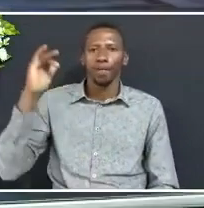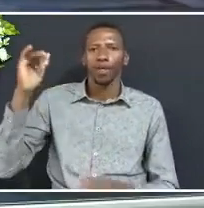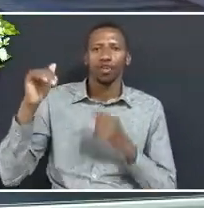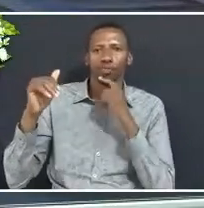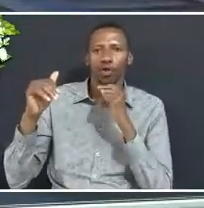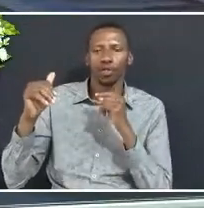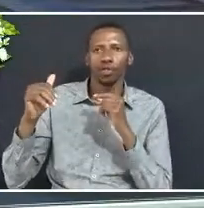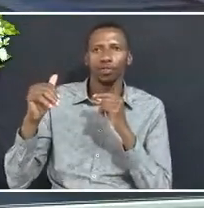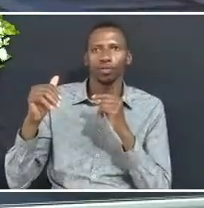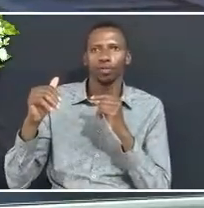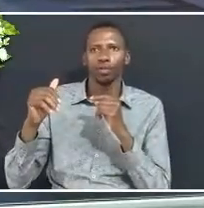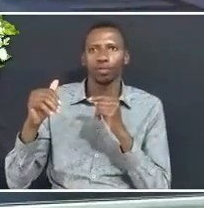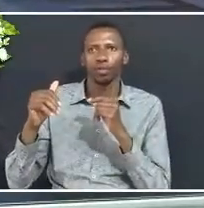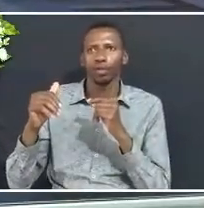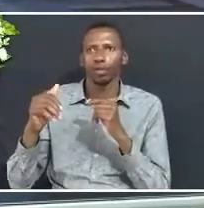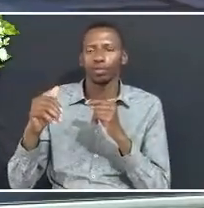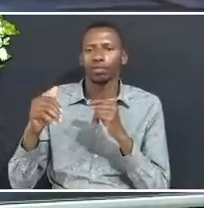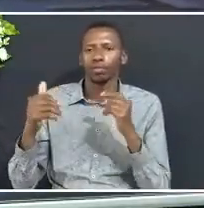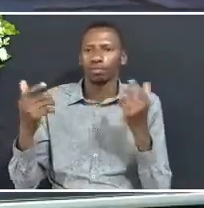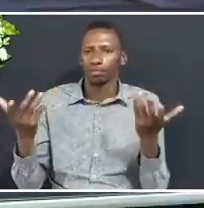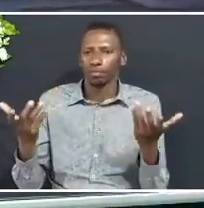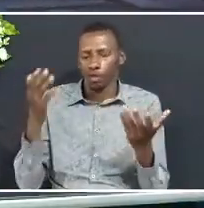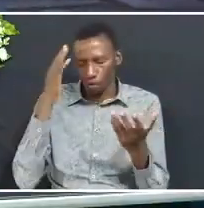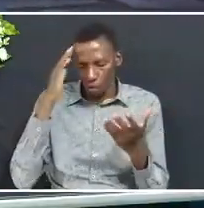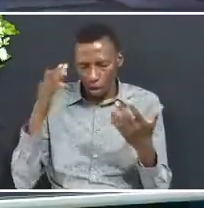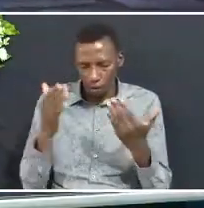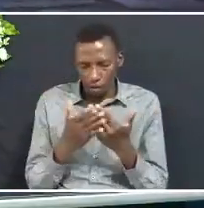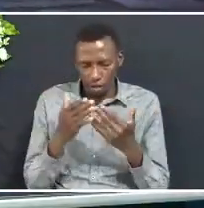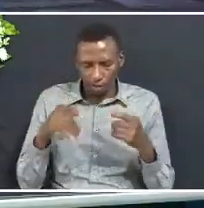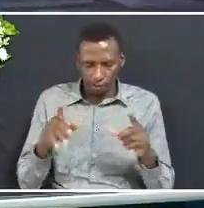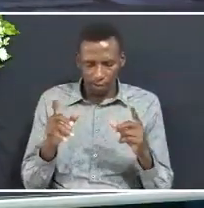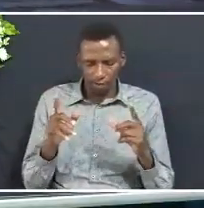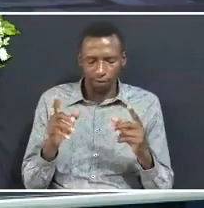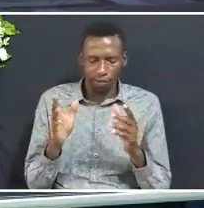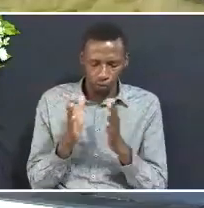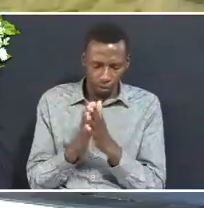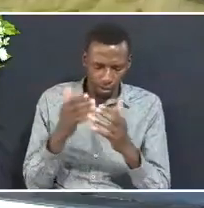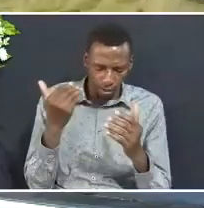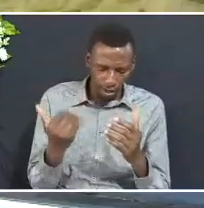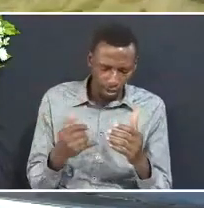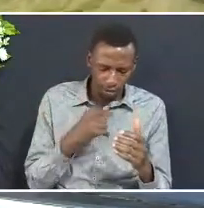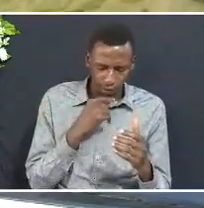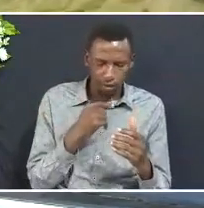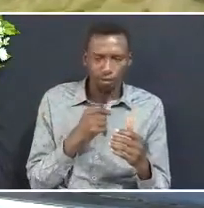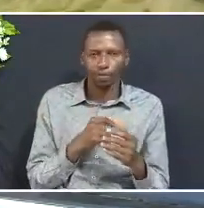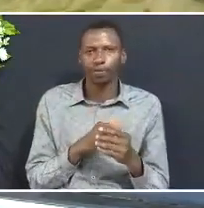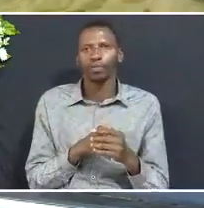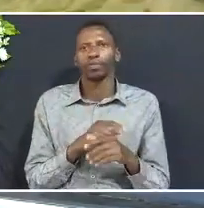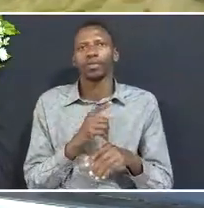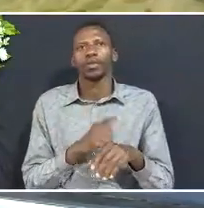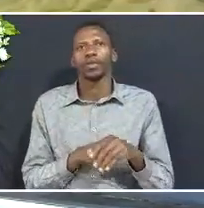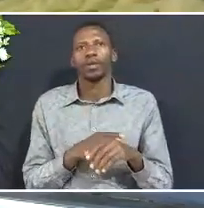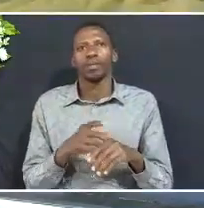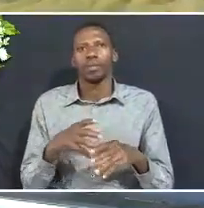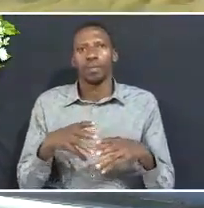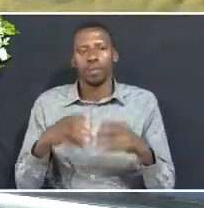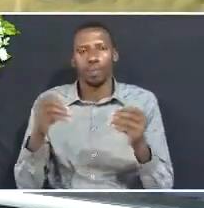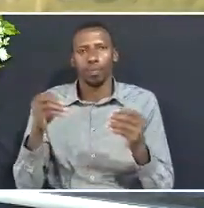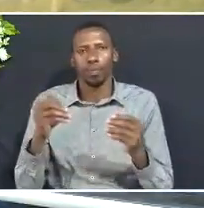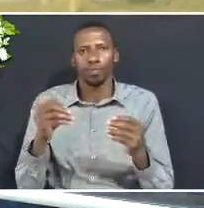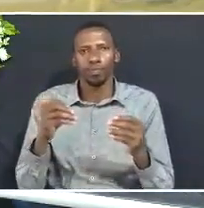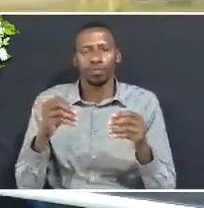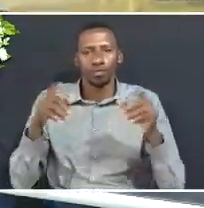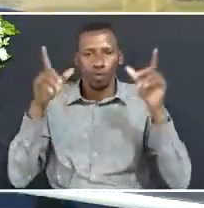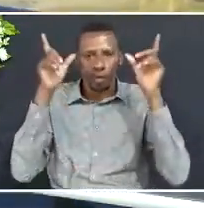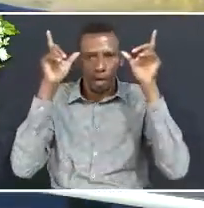no problem, because they know how to take care of themselves. It's the young boys who need to be instructed. And now when he went into the cow